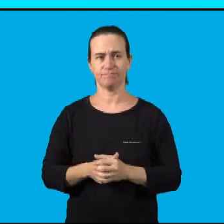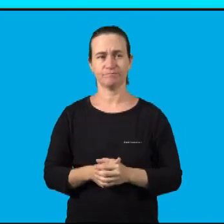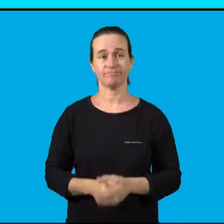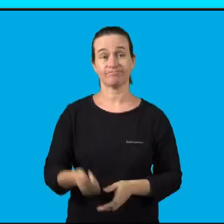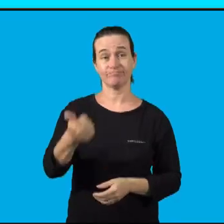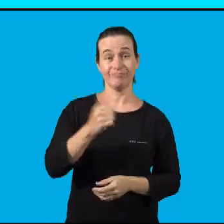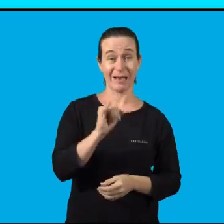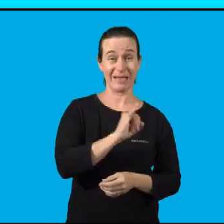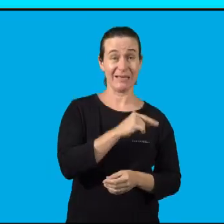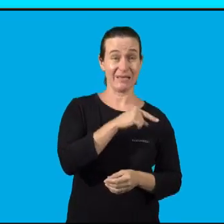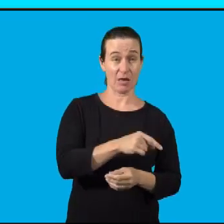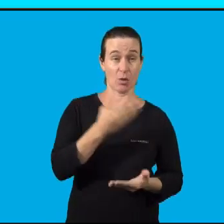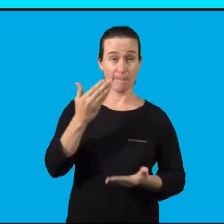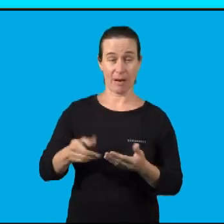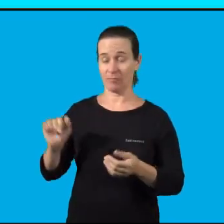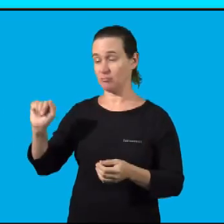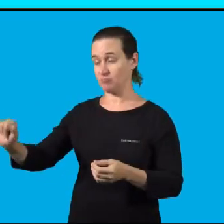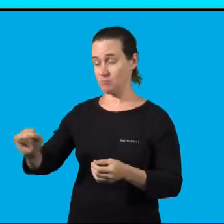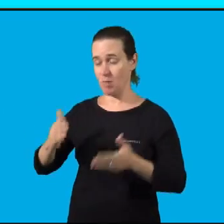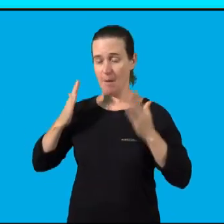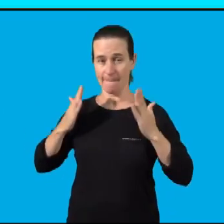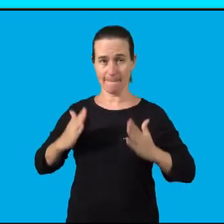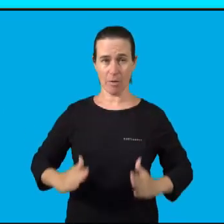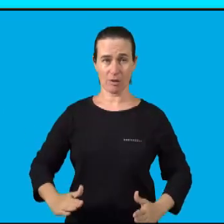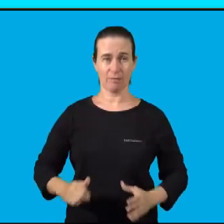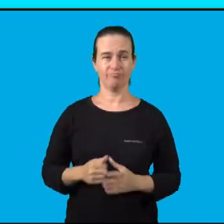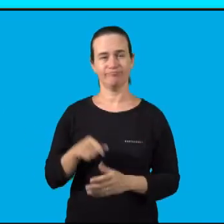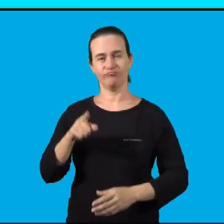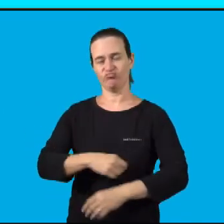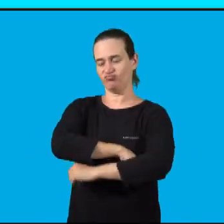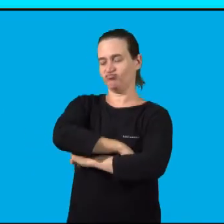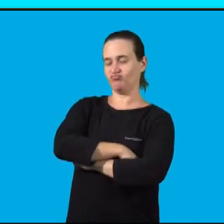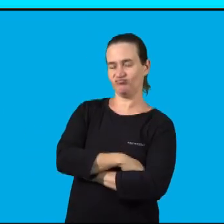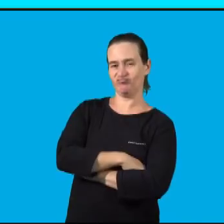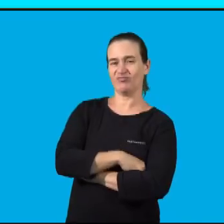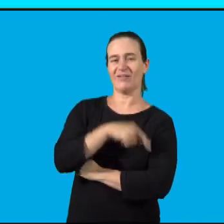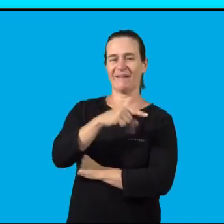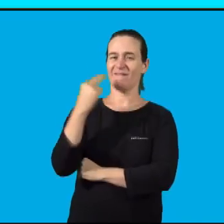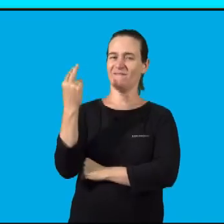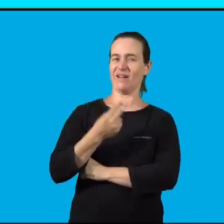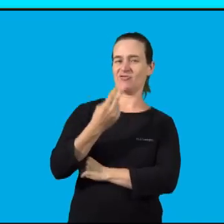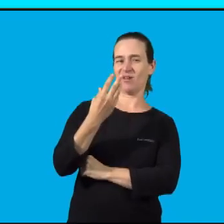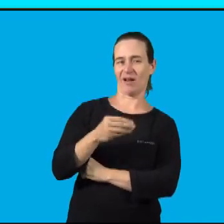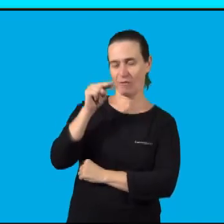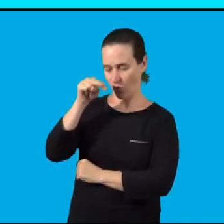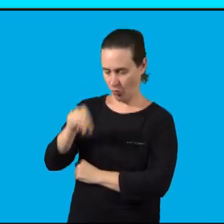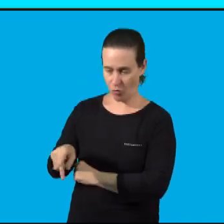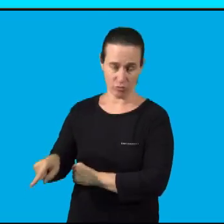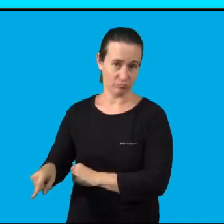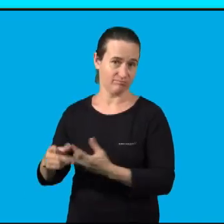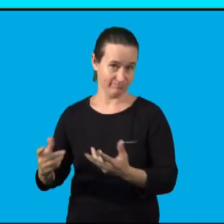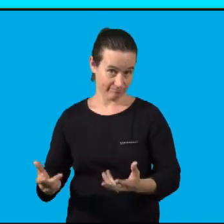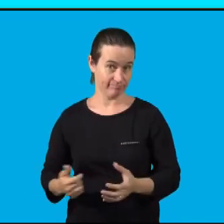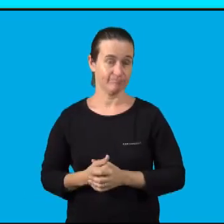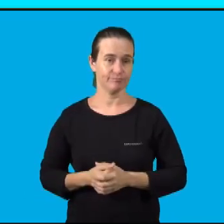might stand over Othello's prone body, his arms folded in satisfaction as he triumphantly looks